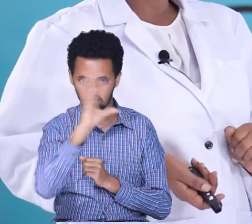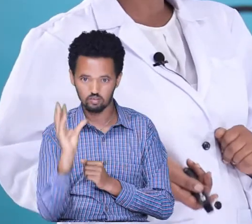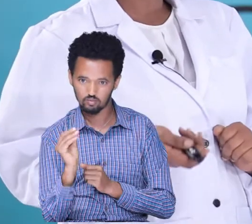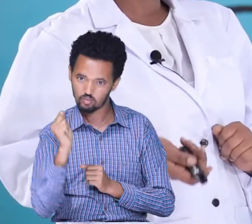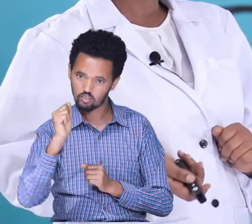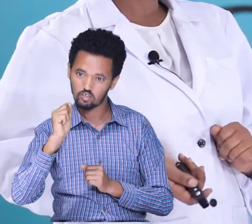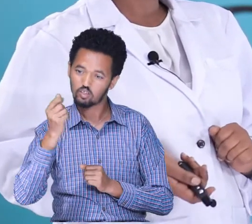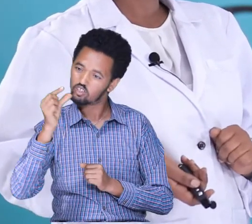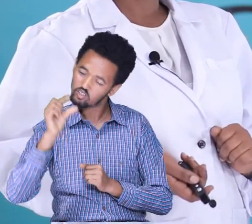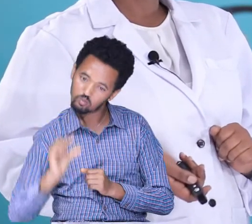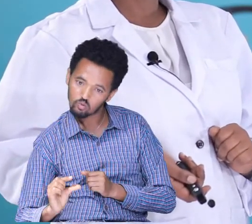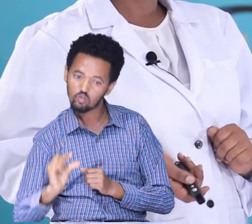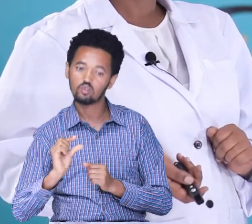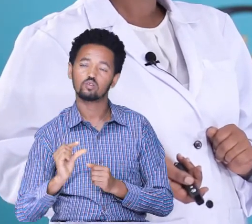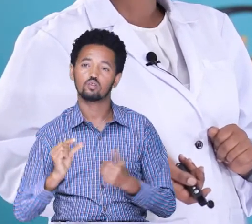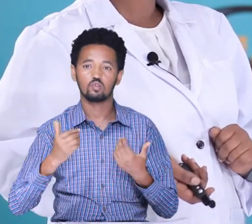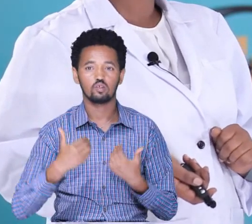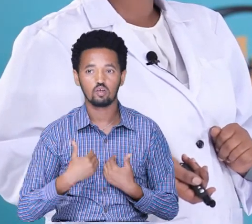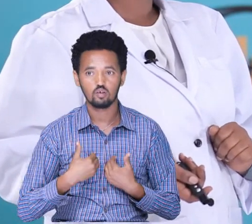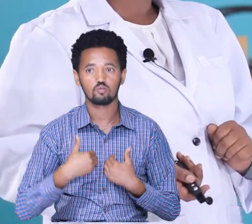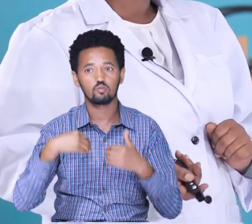smallest of all the climatic regions.